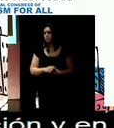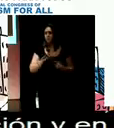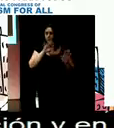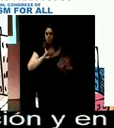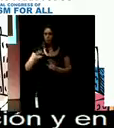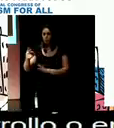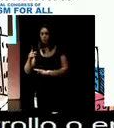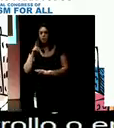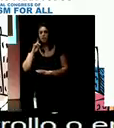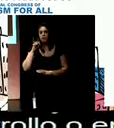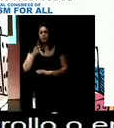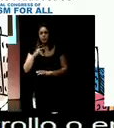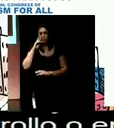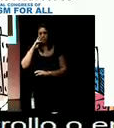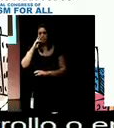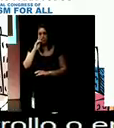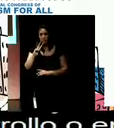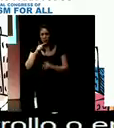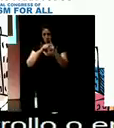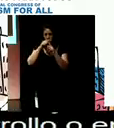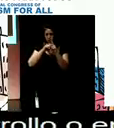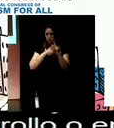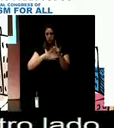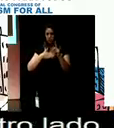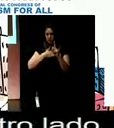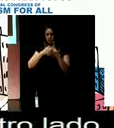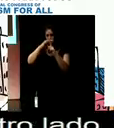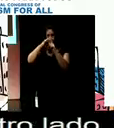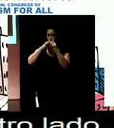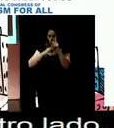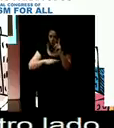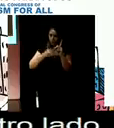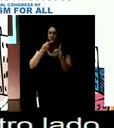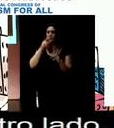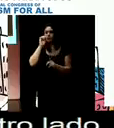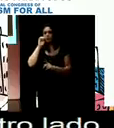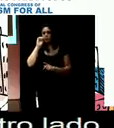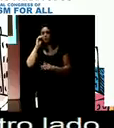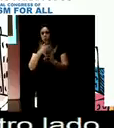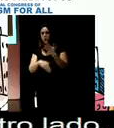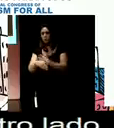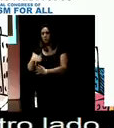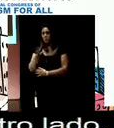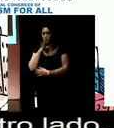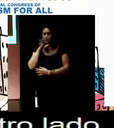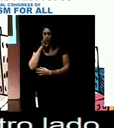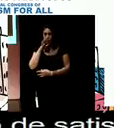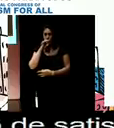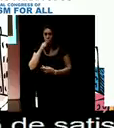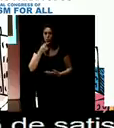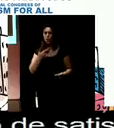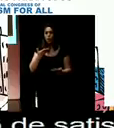other hand, there is a low level of satisfaction